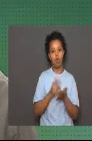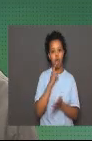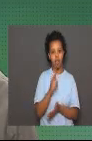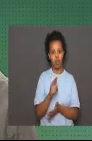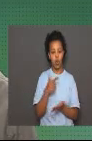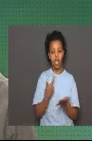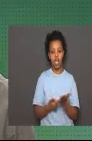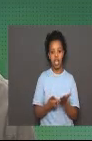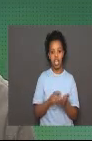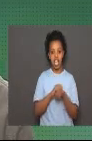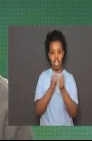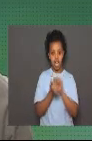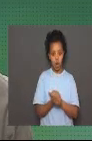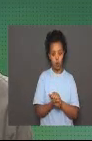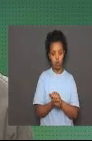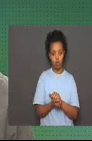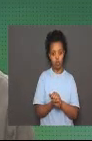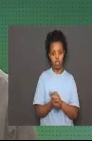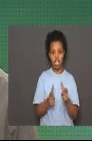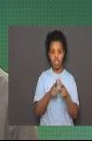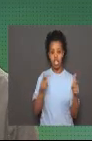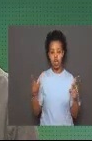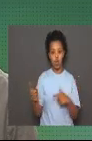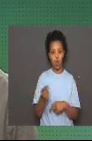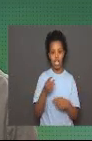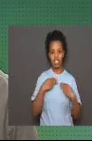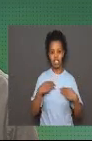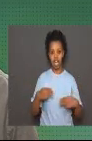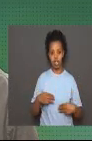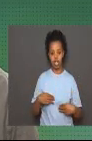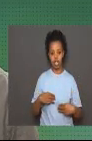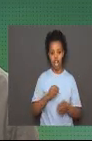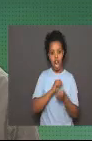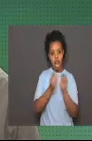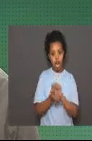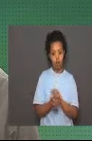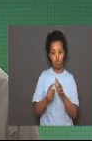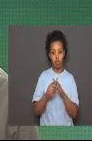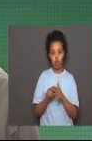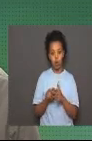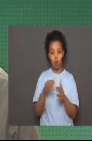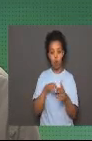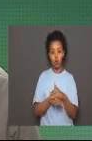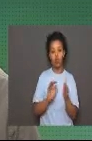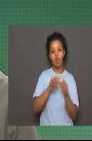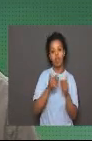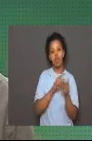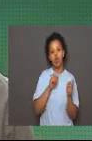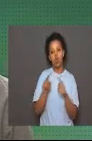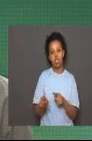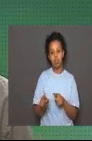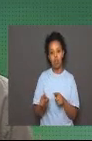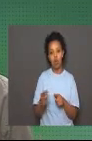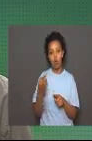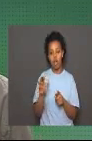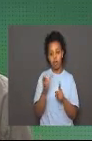changes range from large structural transfigurations that involve part or